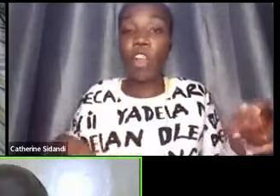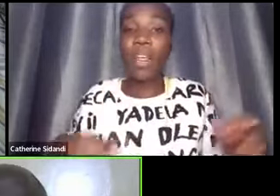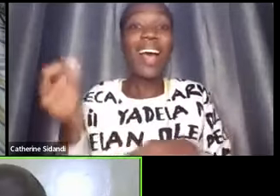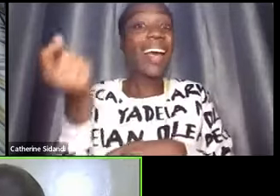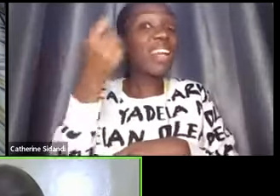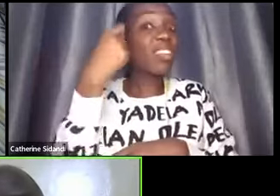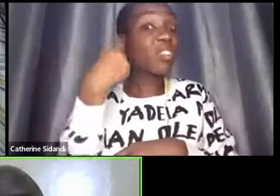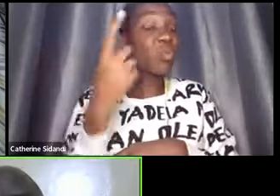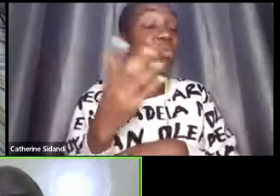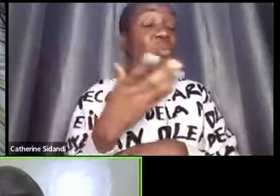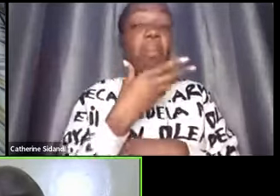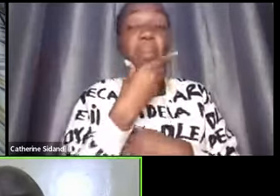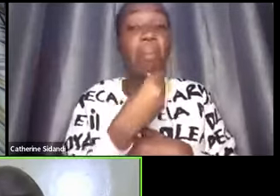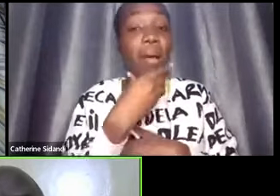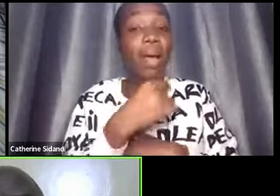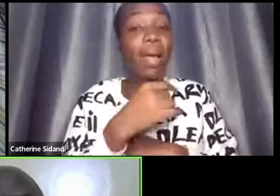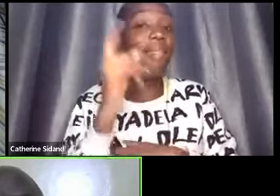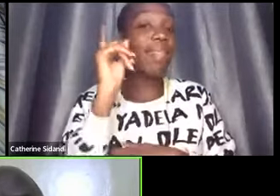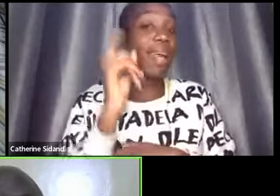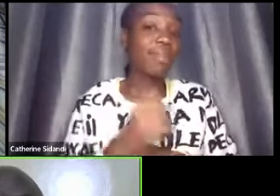this young man,